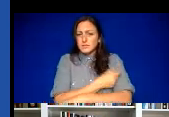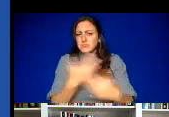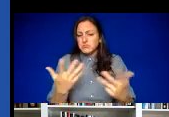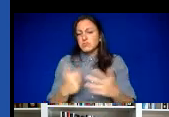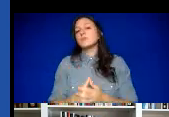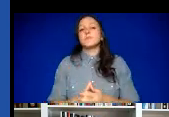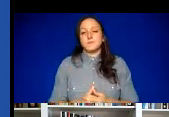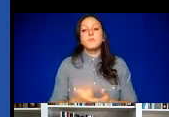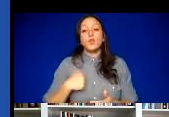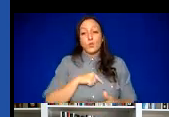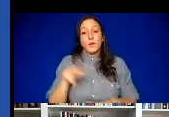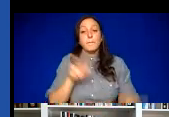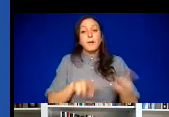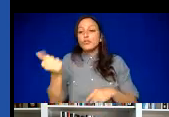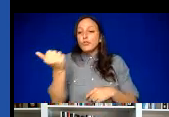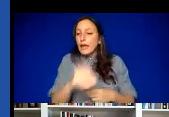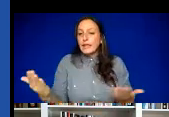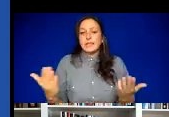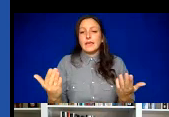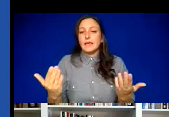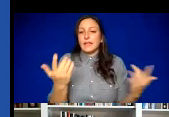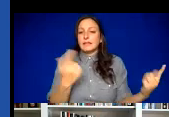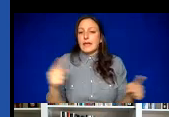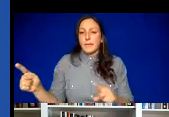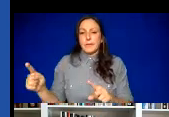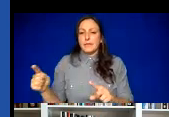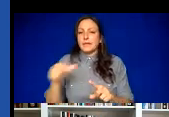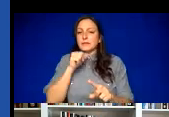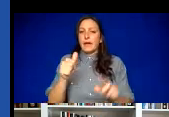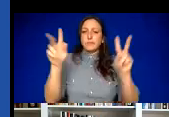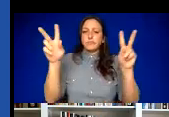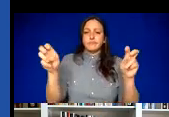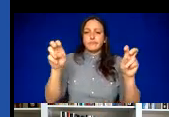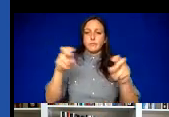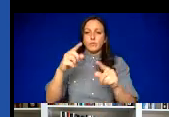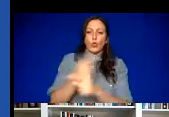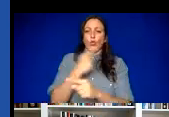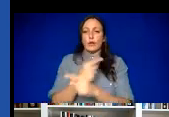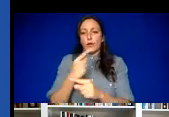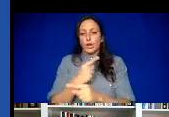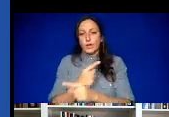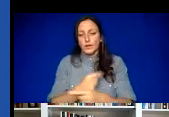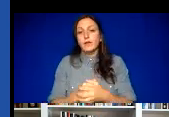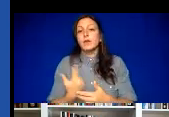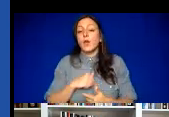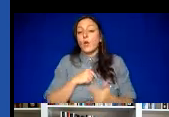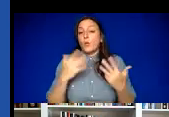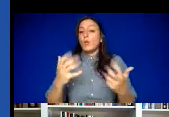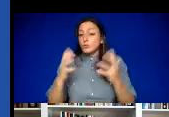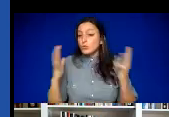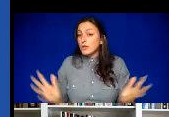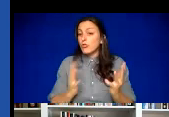are monitoring anything that has happened out of the ordinary, and we certainly want to encourage